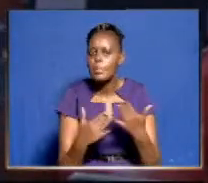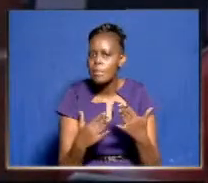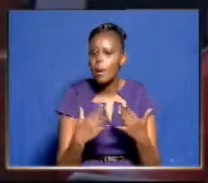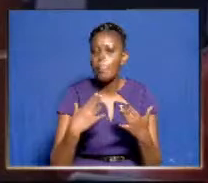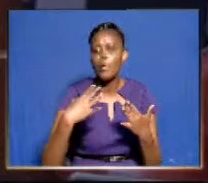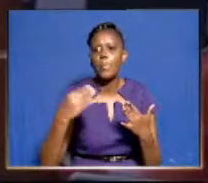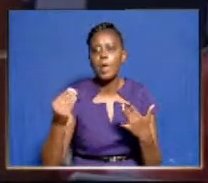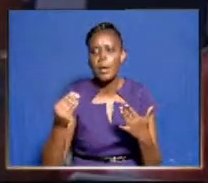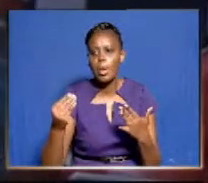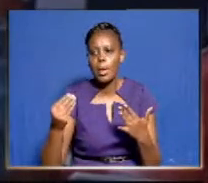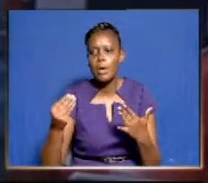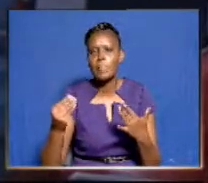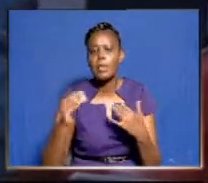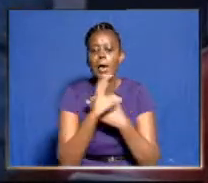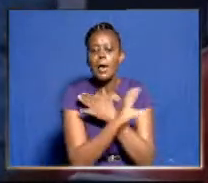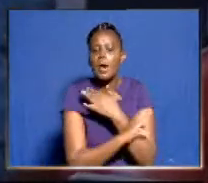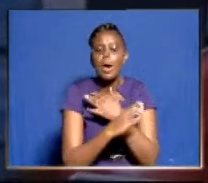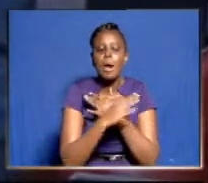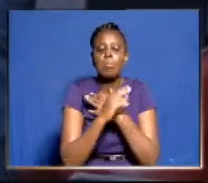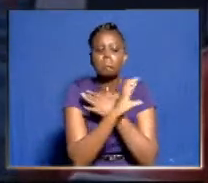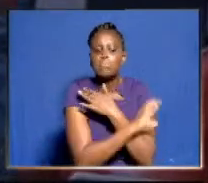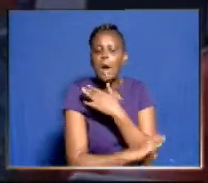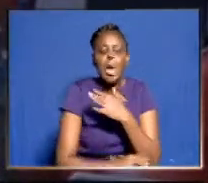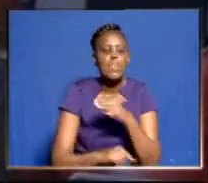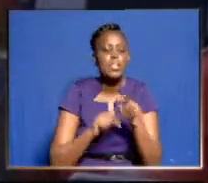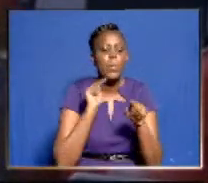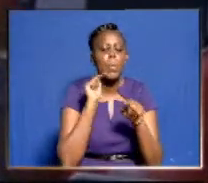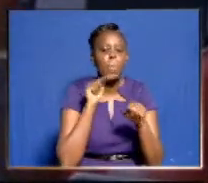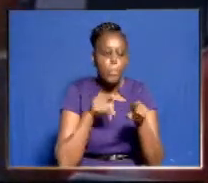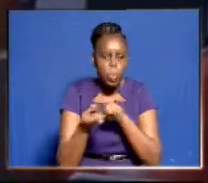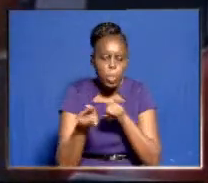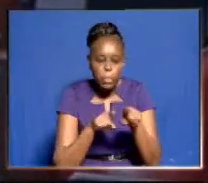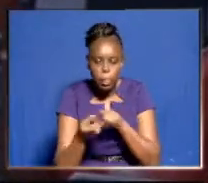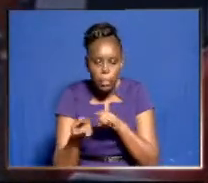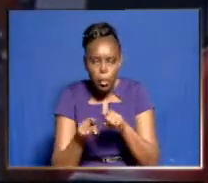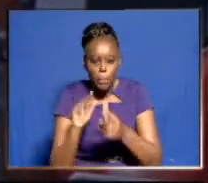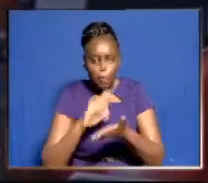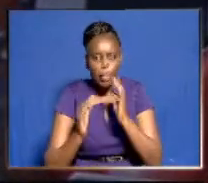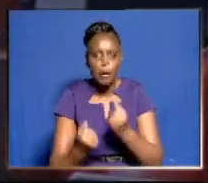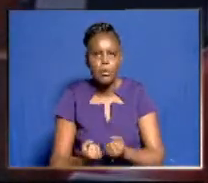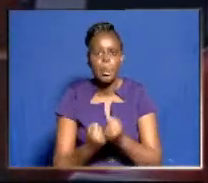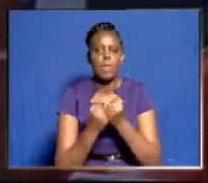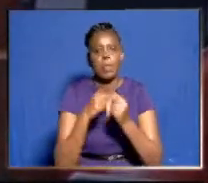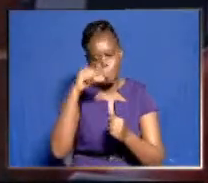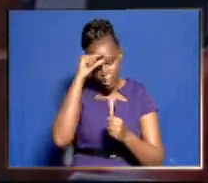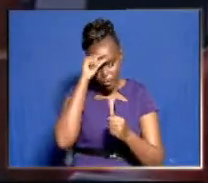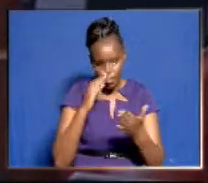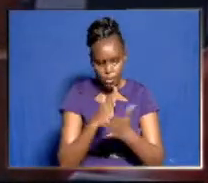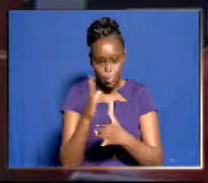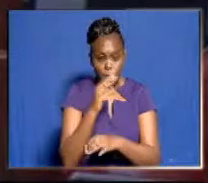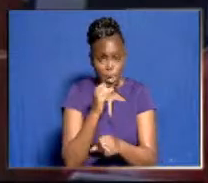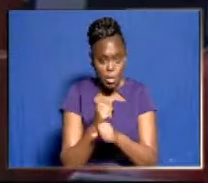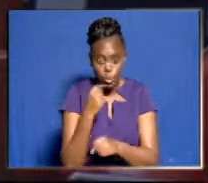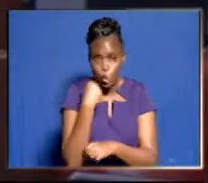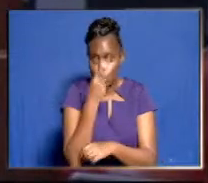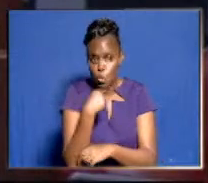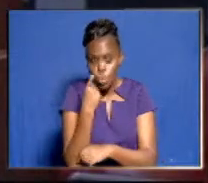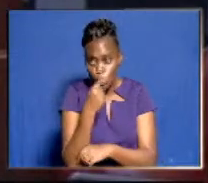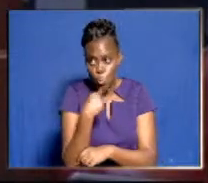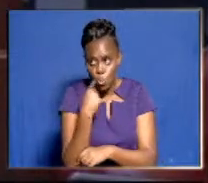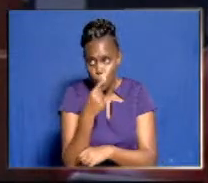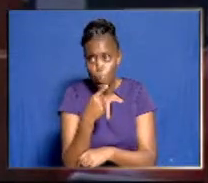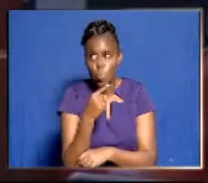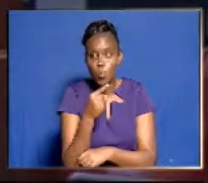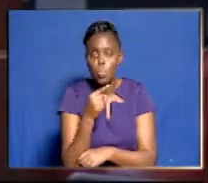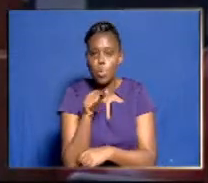went to these countries without the help of the government, through agents whose